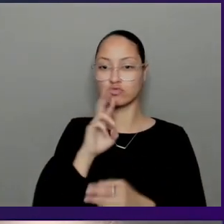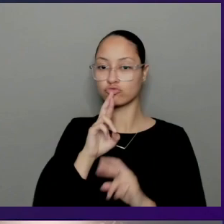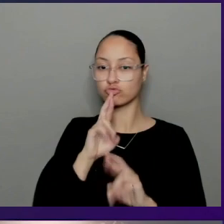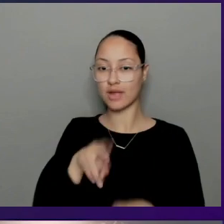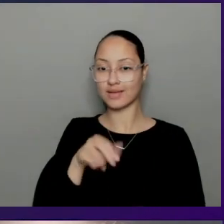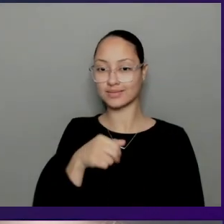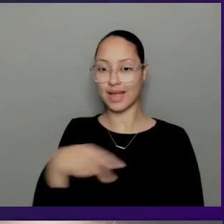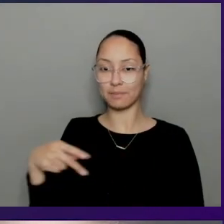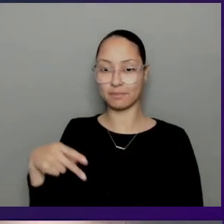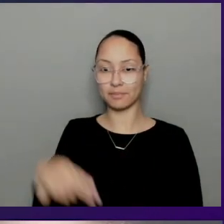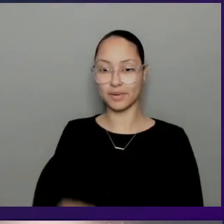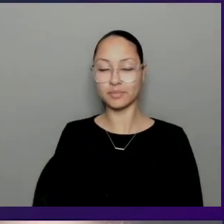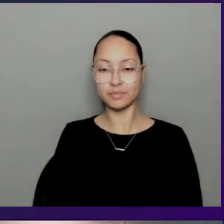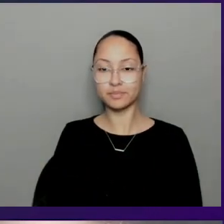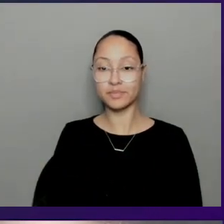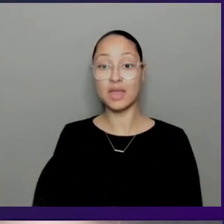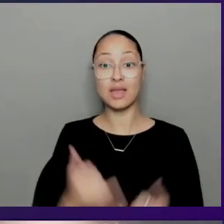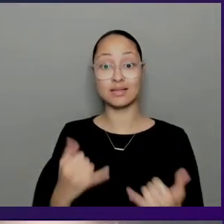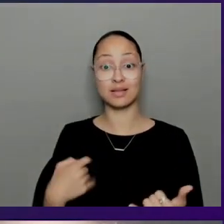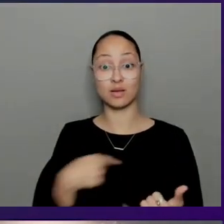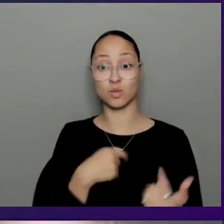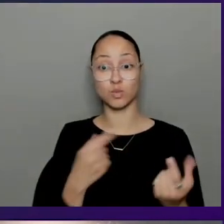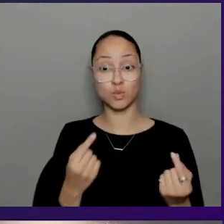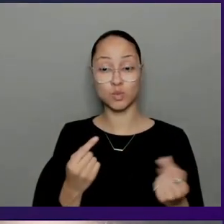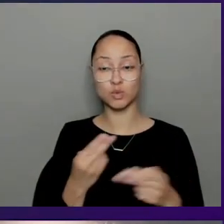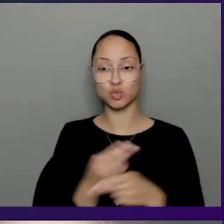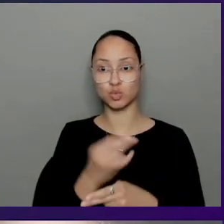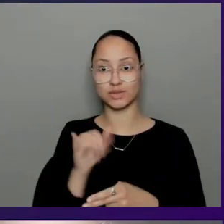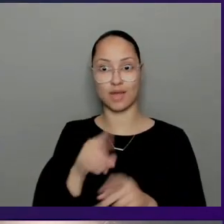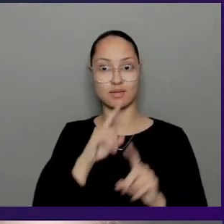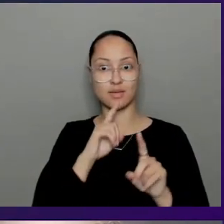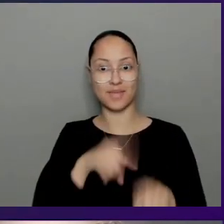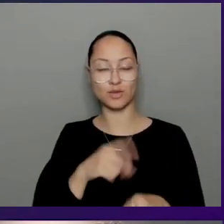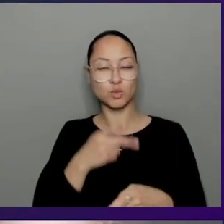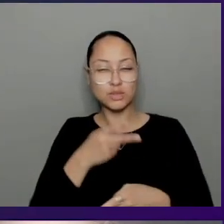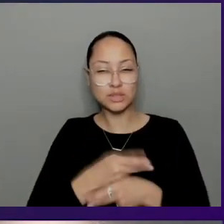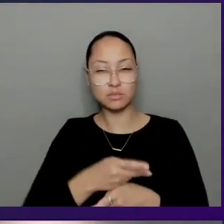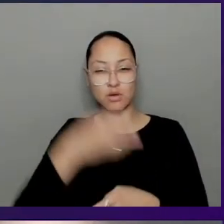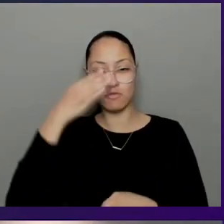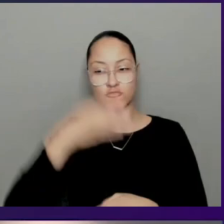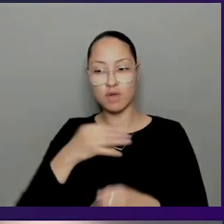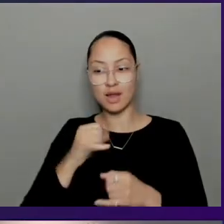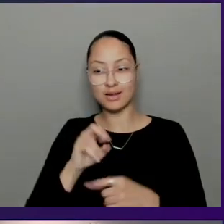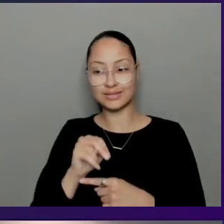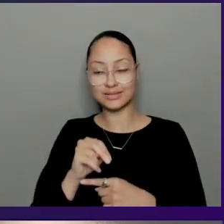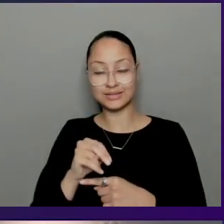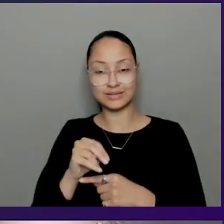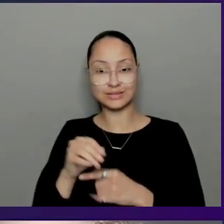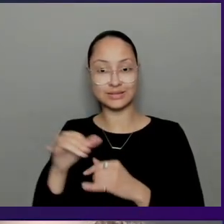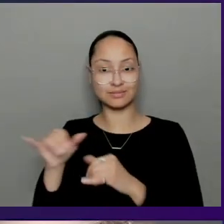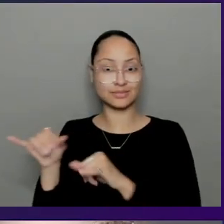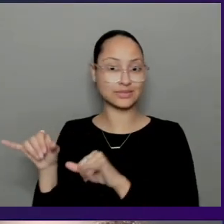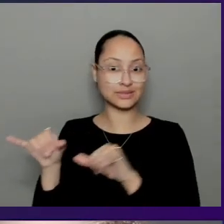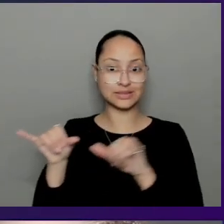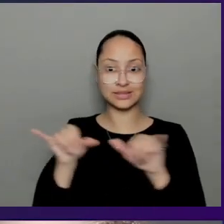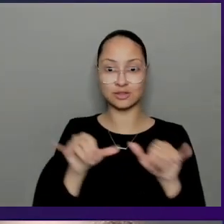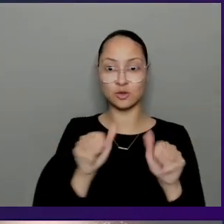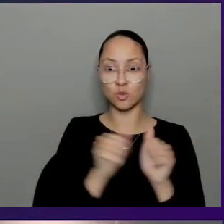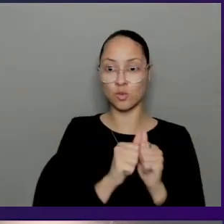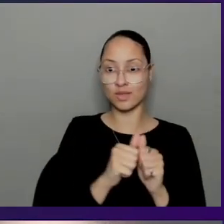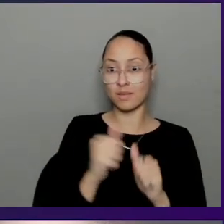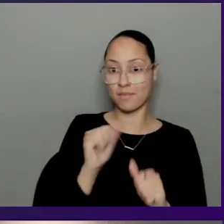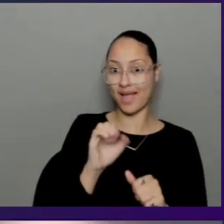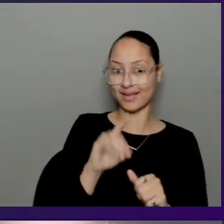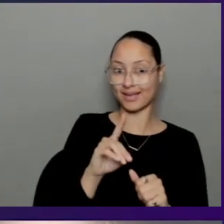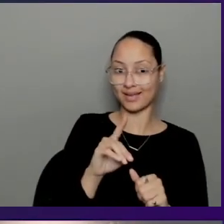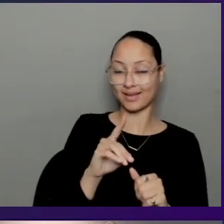So now what we can do, we can use this command to keep our front end in sync with our backend managed by Amplify.